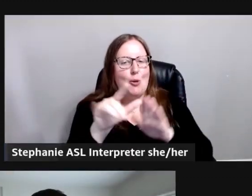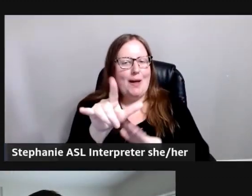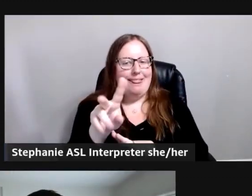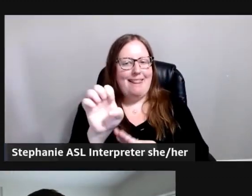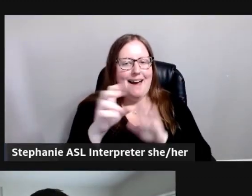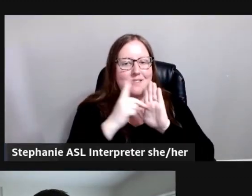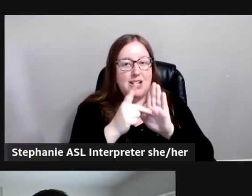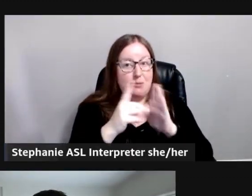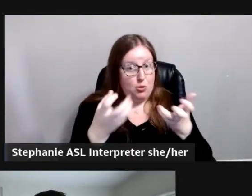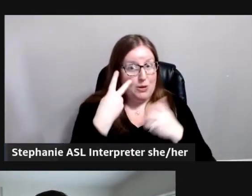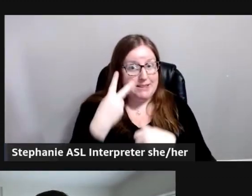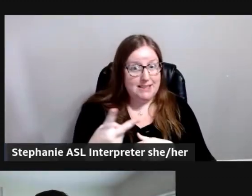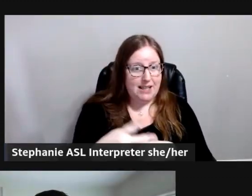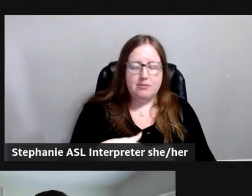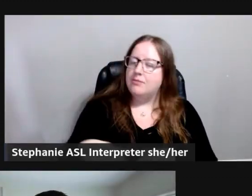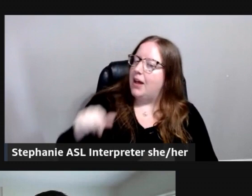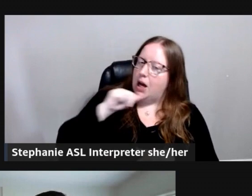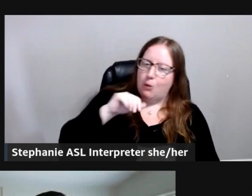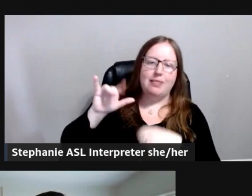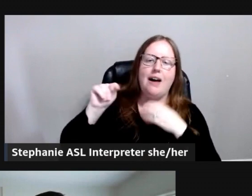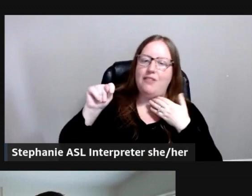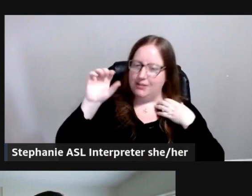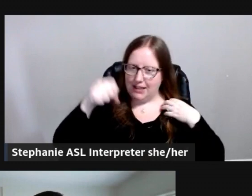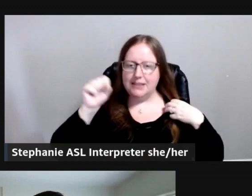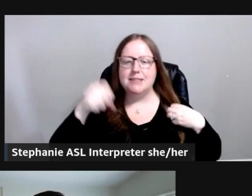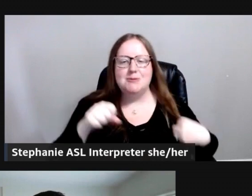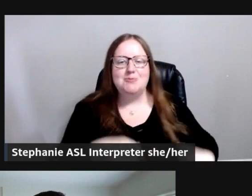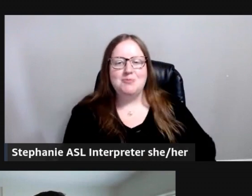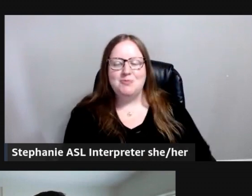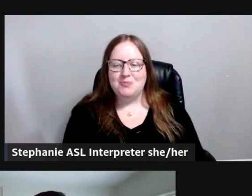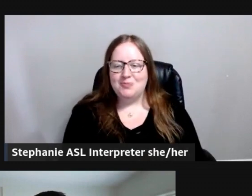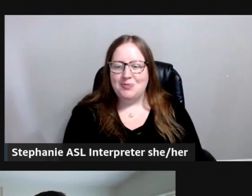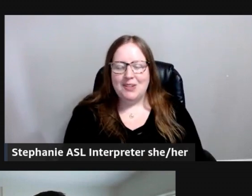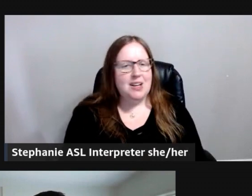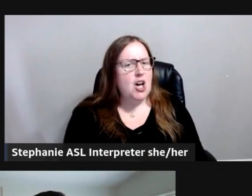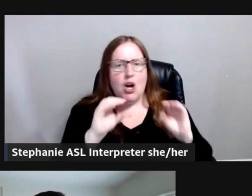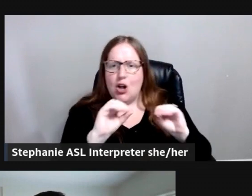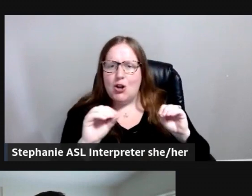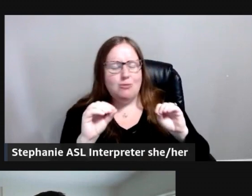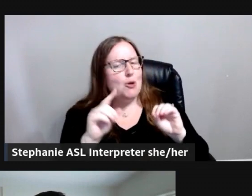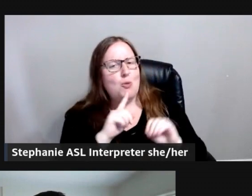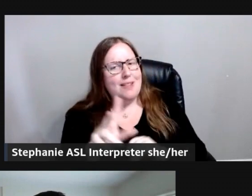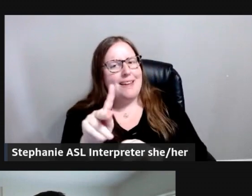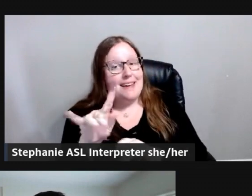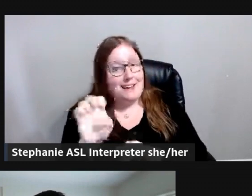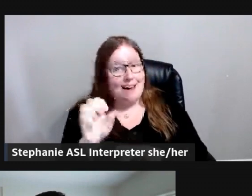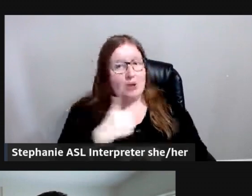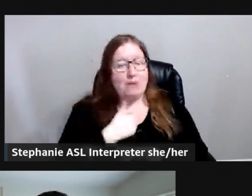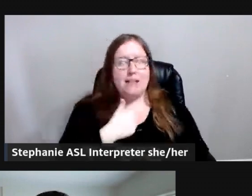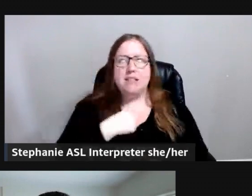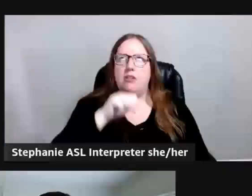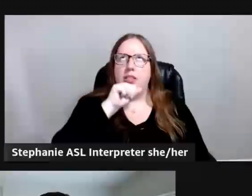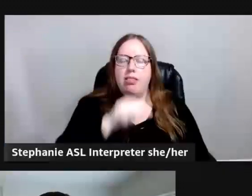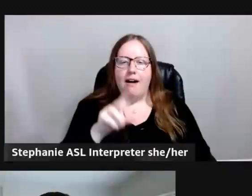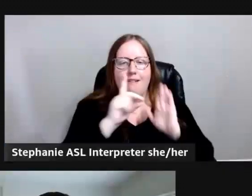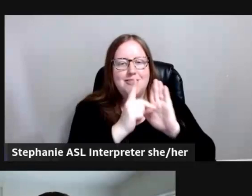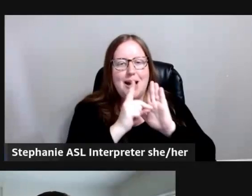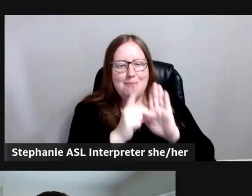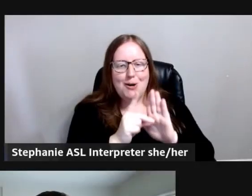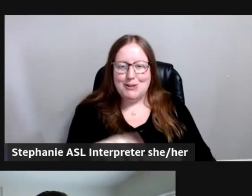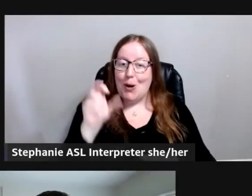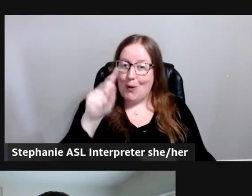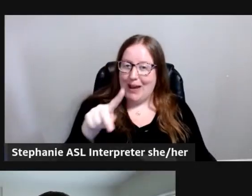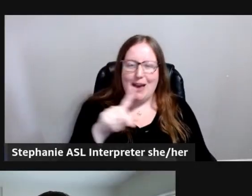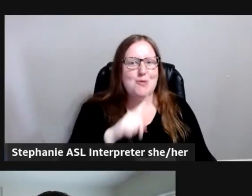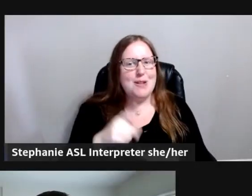demonstration? Do you want to see a live? I would love to see a live demonstration. So we are No gonna. one loves a demo more than Kyle and I. That's very Okay, so true. we're gonna get our hands dirty. We're